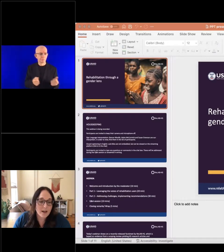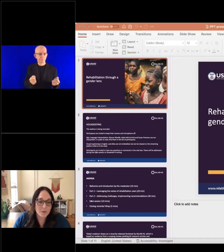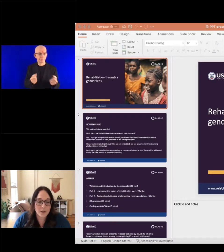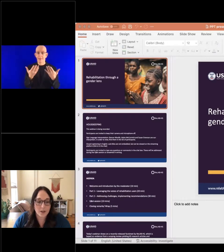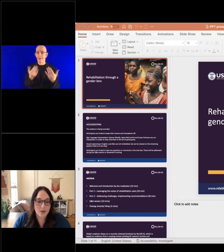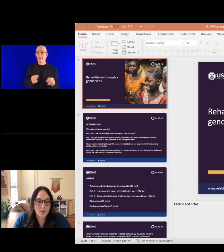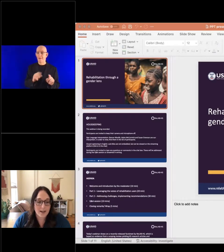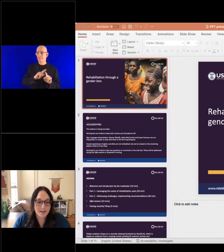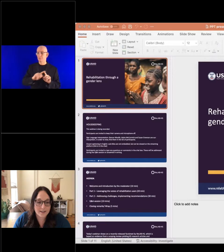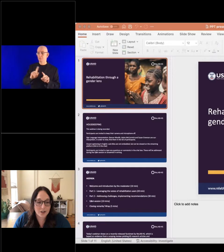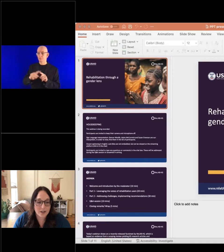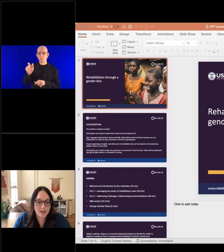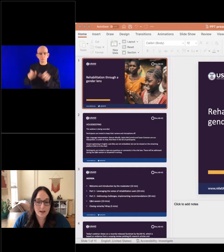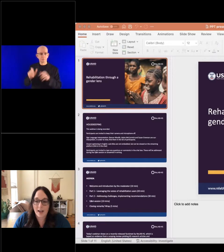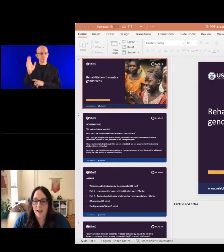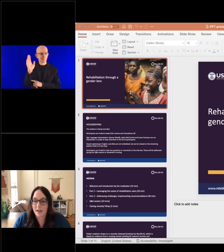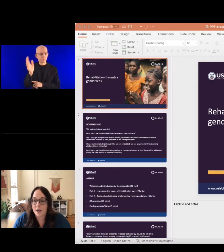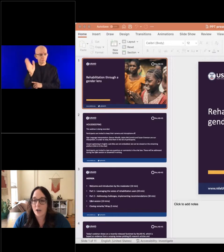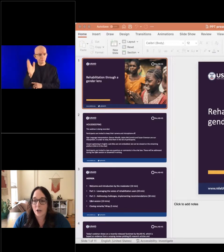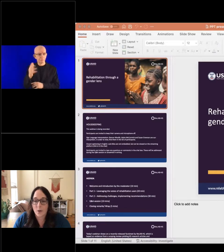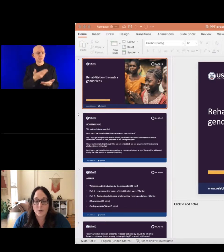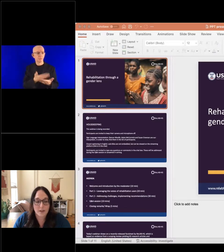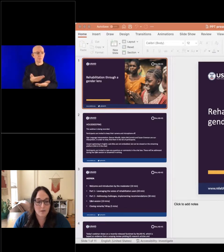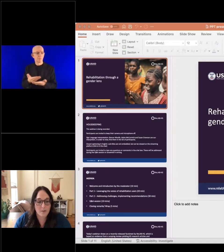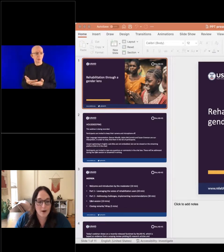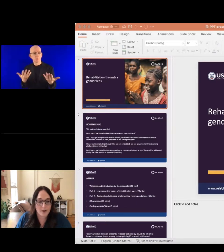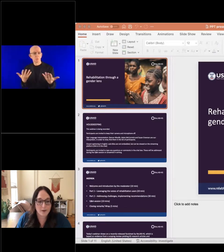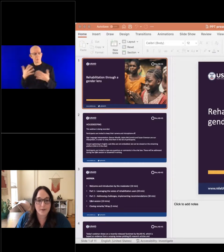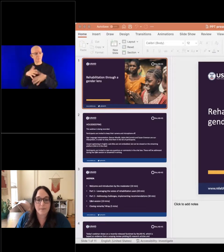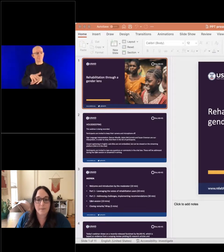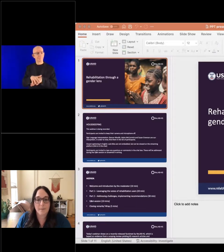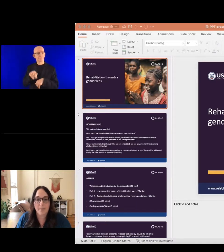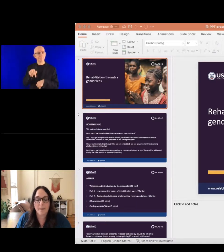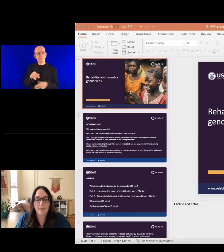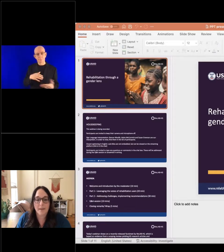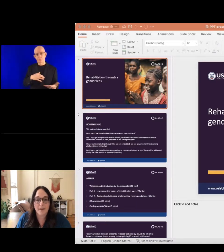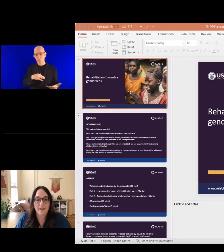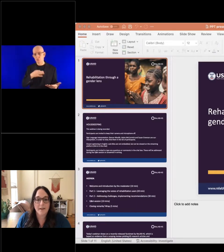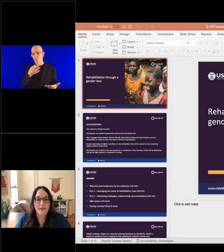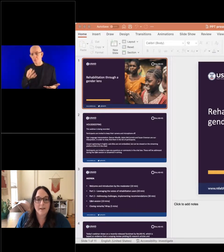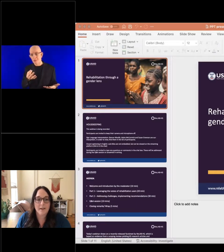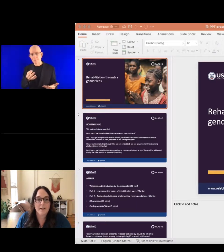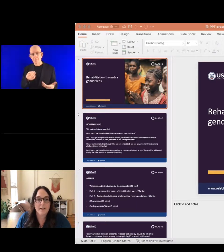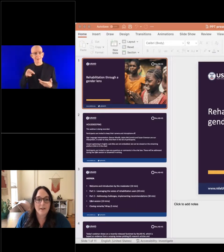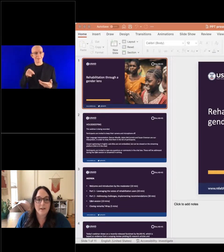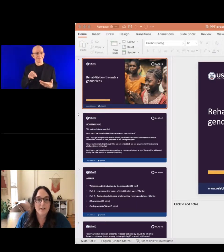going to end with a Q&A session and closing remarks.